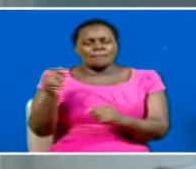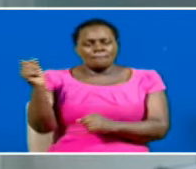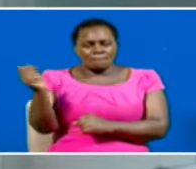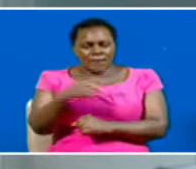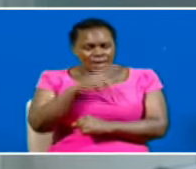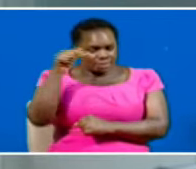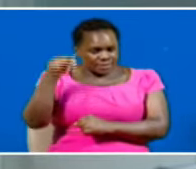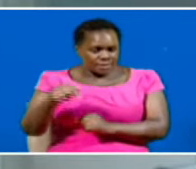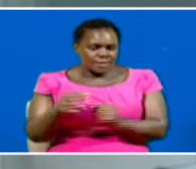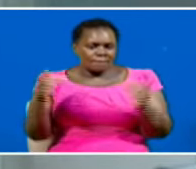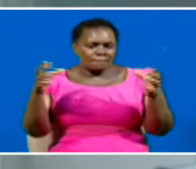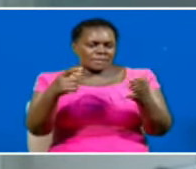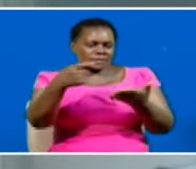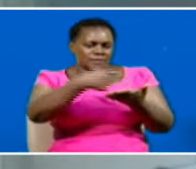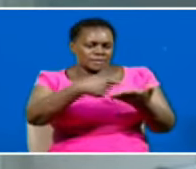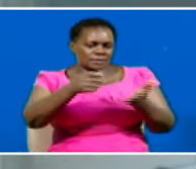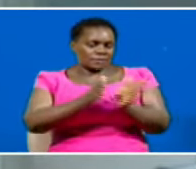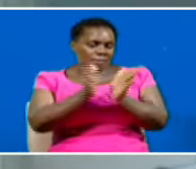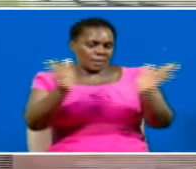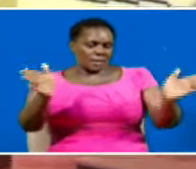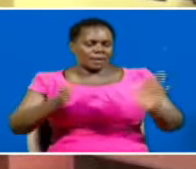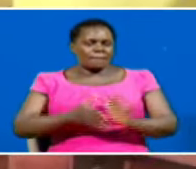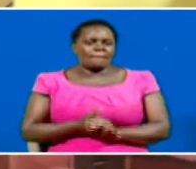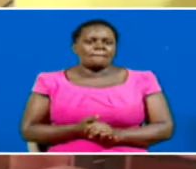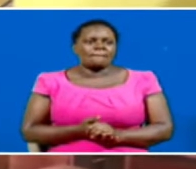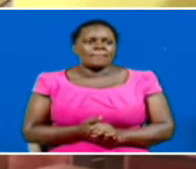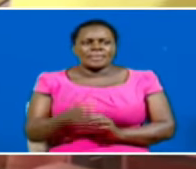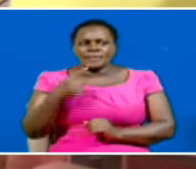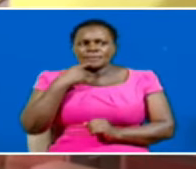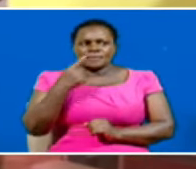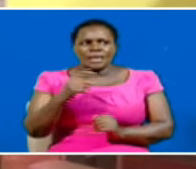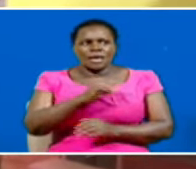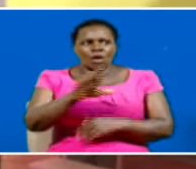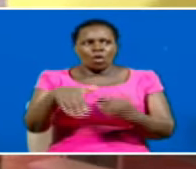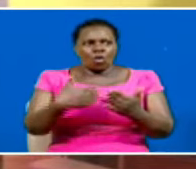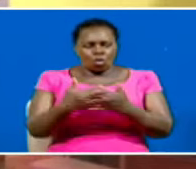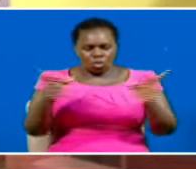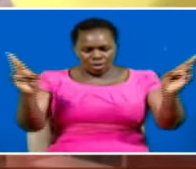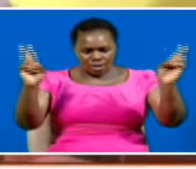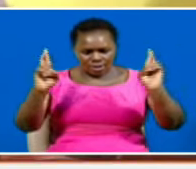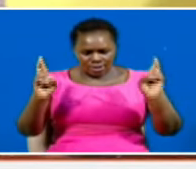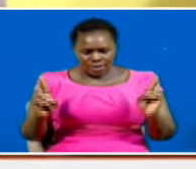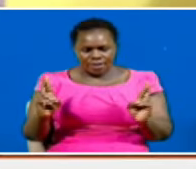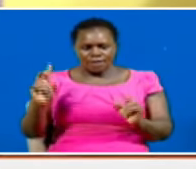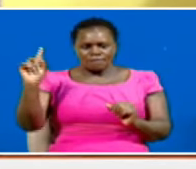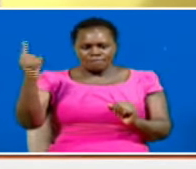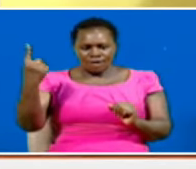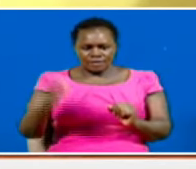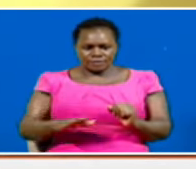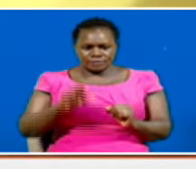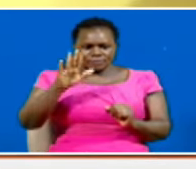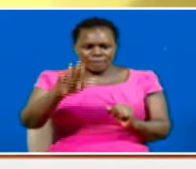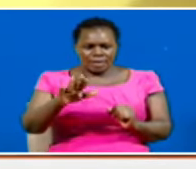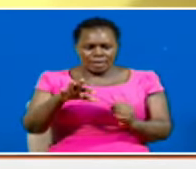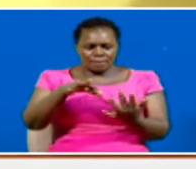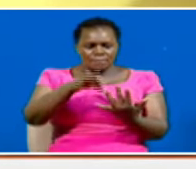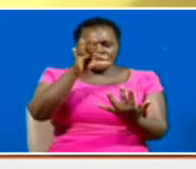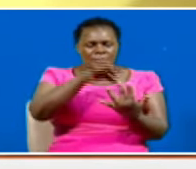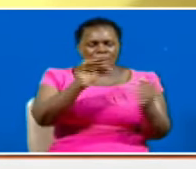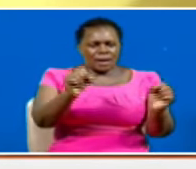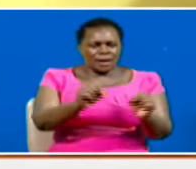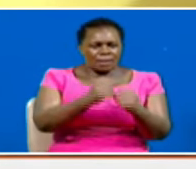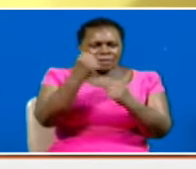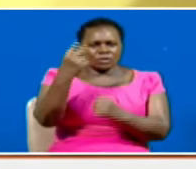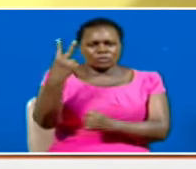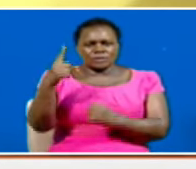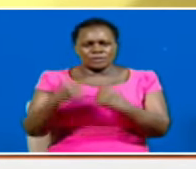month. Party Secretary General Cleophas Malala says all is set for the first phase of the primaries set to be held